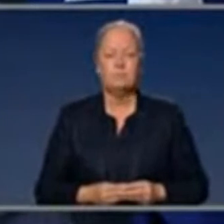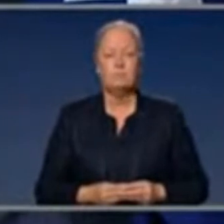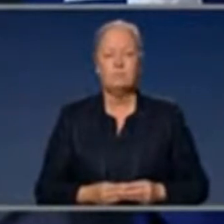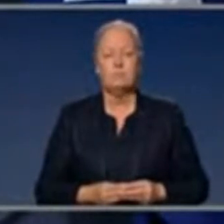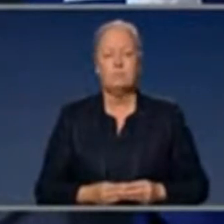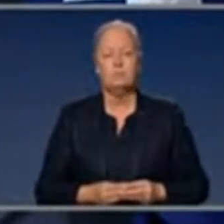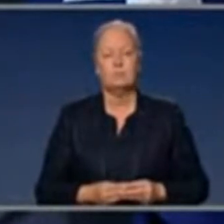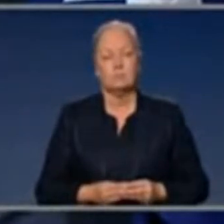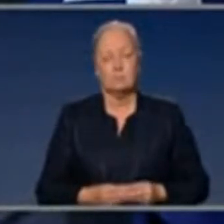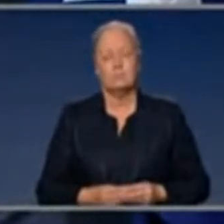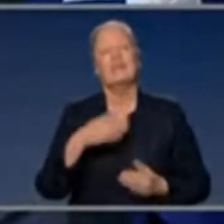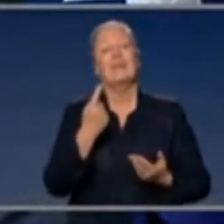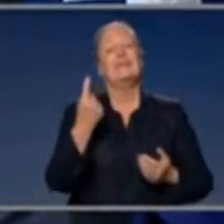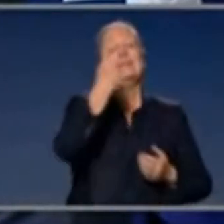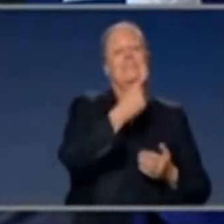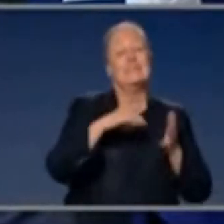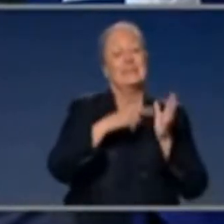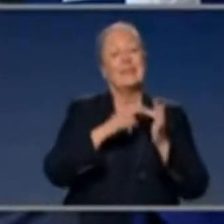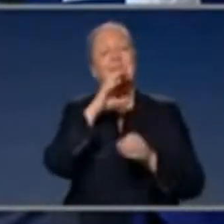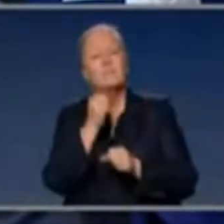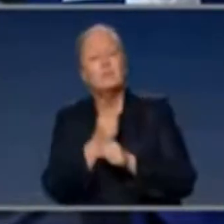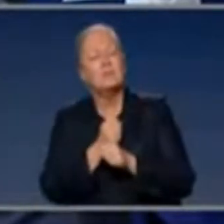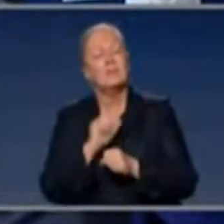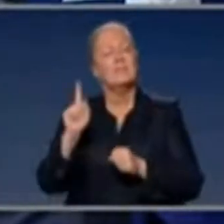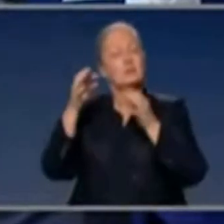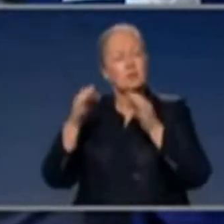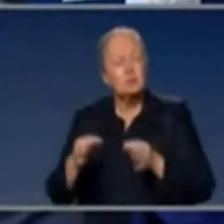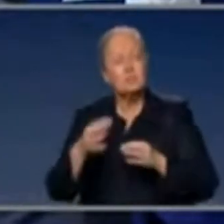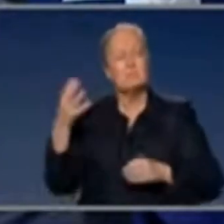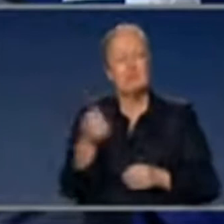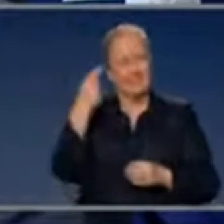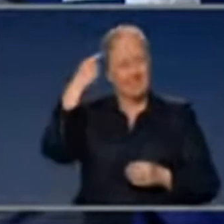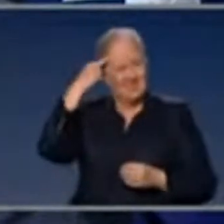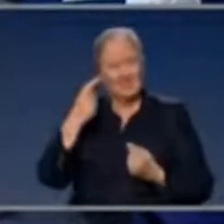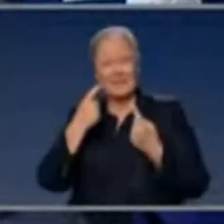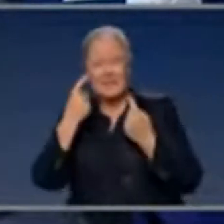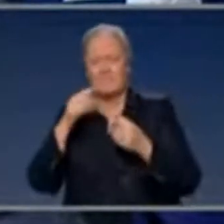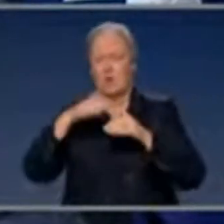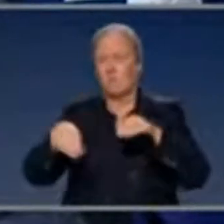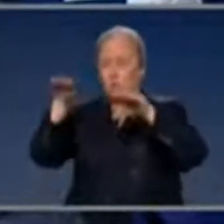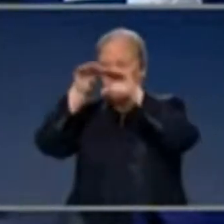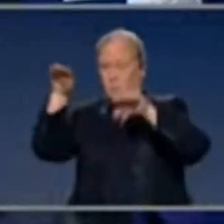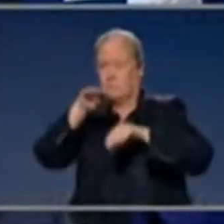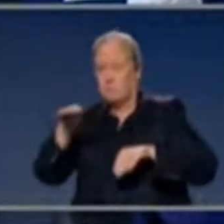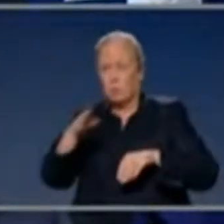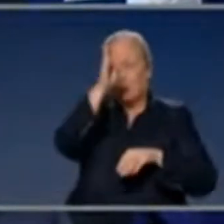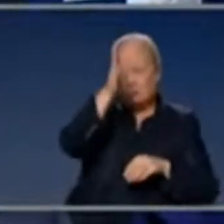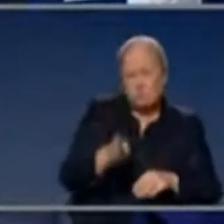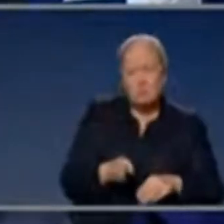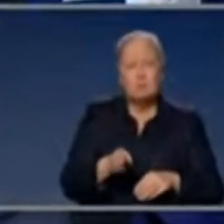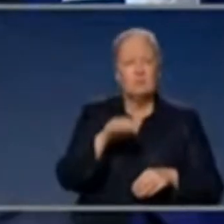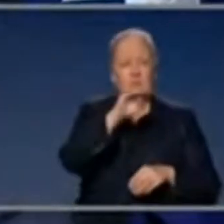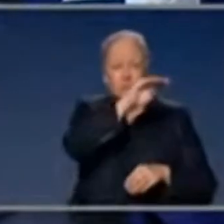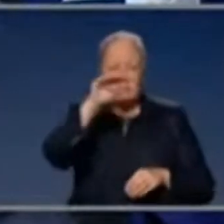to that balance that they are seeking to achieve in the arrangements they're putting in place. Borders, though, are no